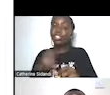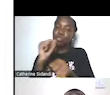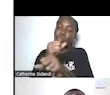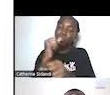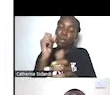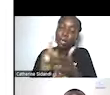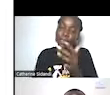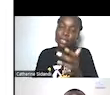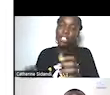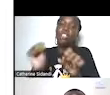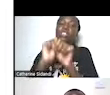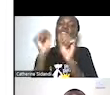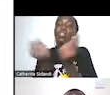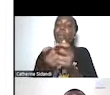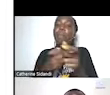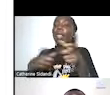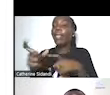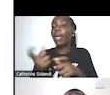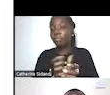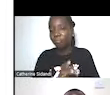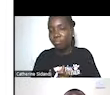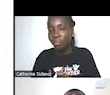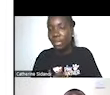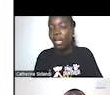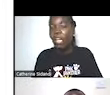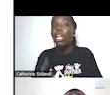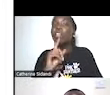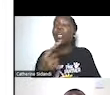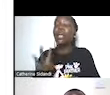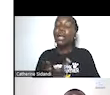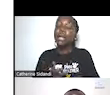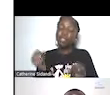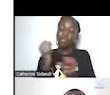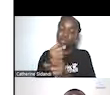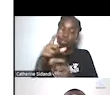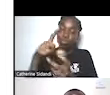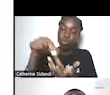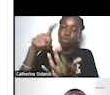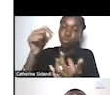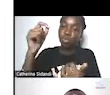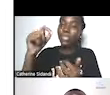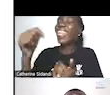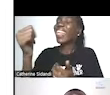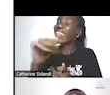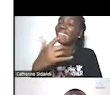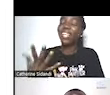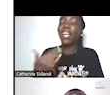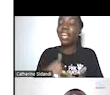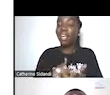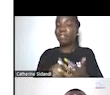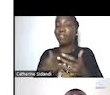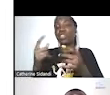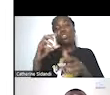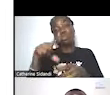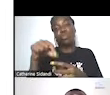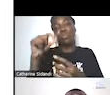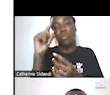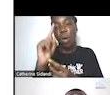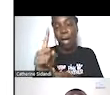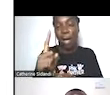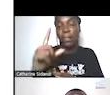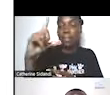point, we're going to prescribe. You just choose 2 out of many that you have. Just choose one with less